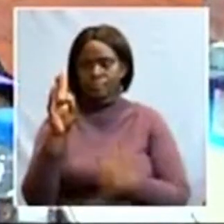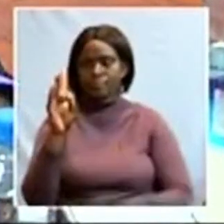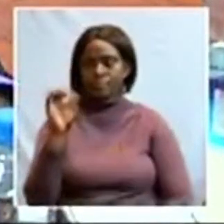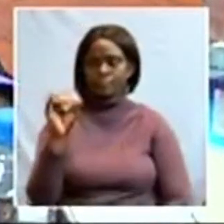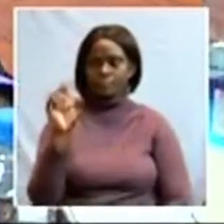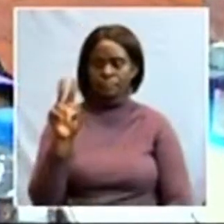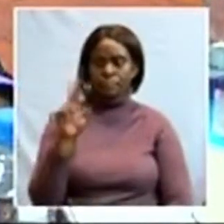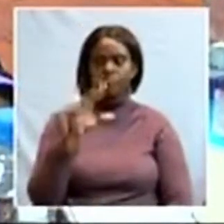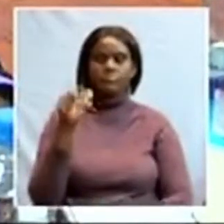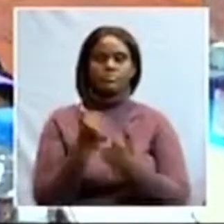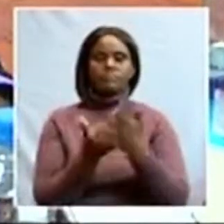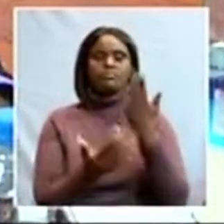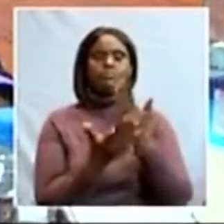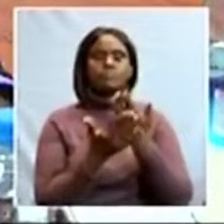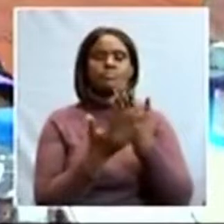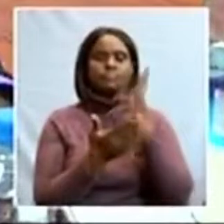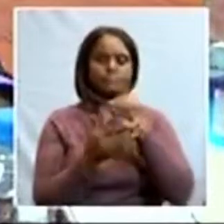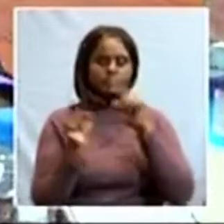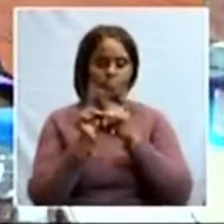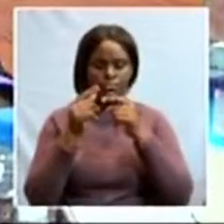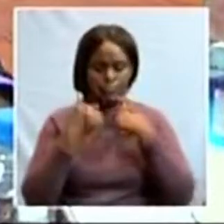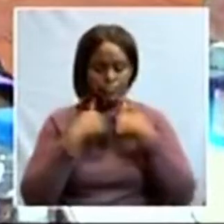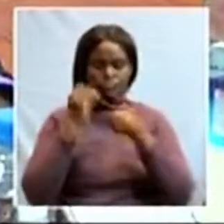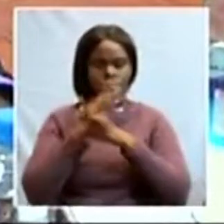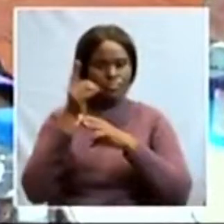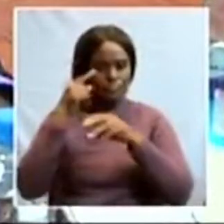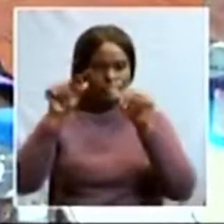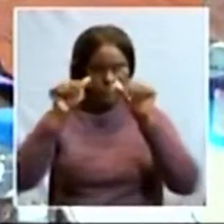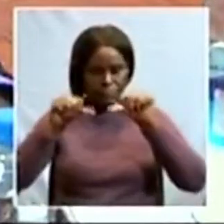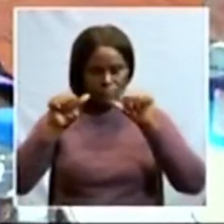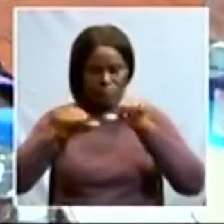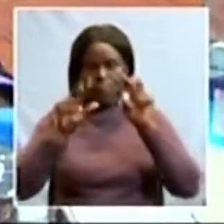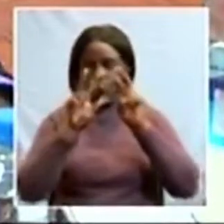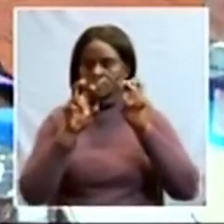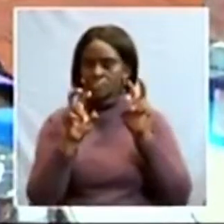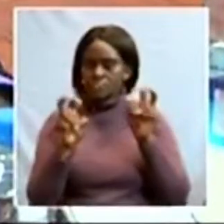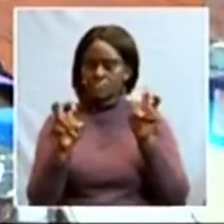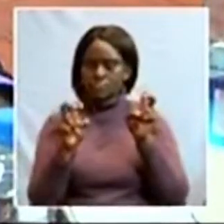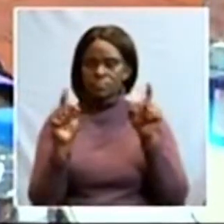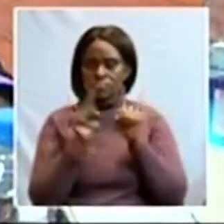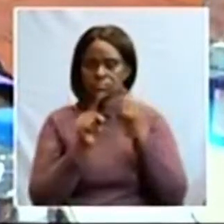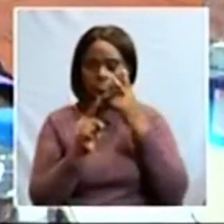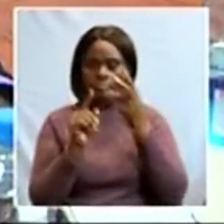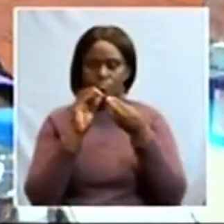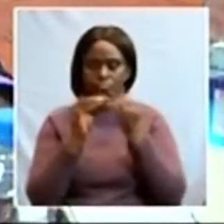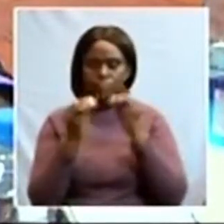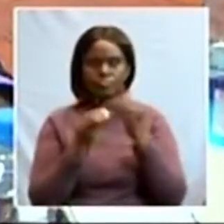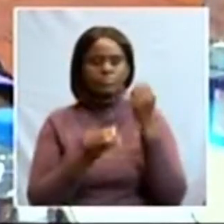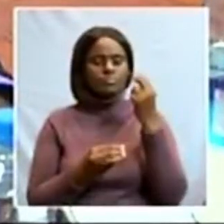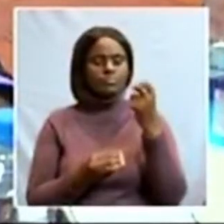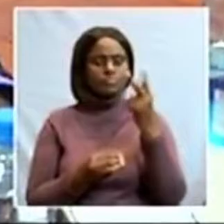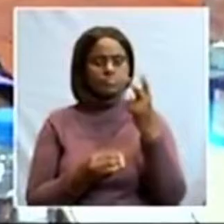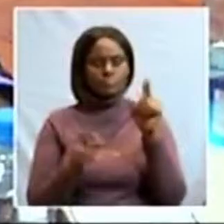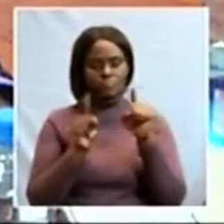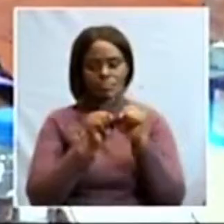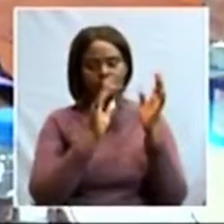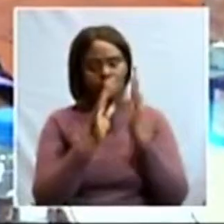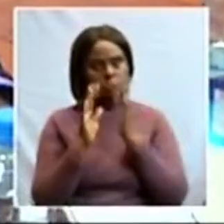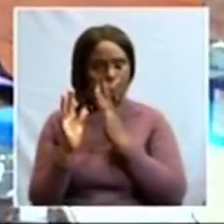145,702 have been attached and are available for audit verification. See Appendix 12.